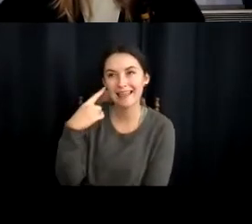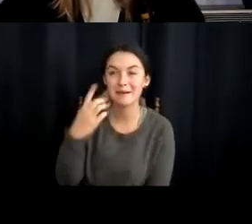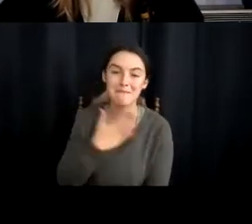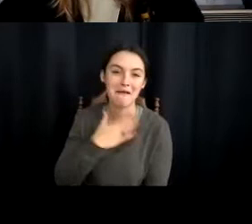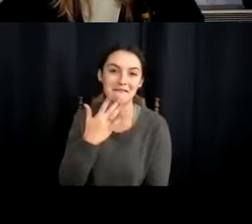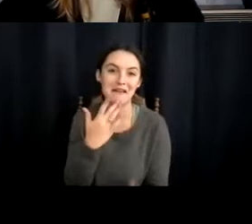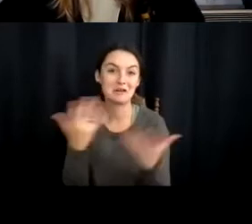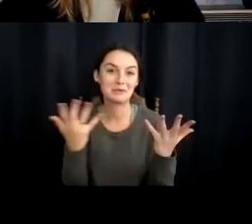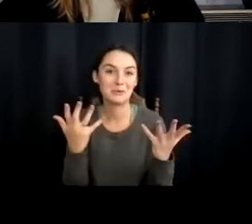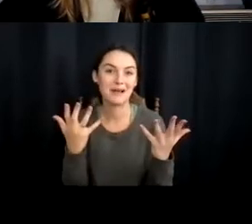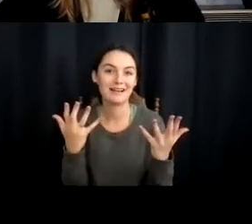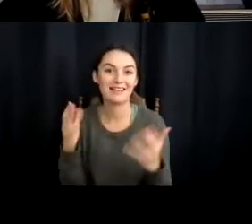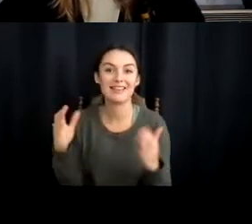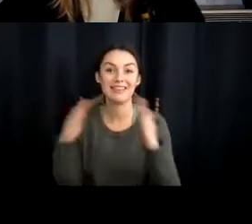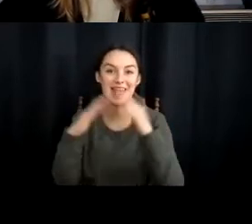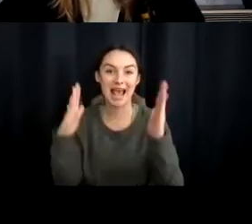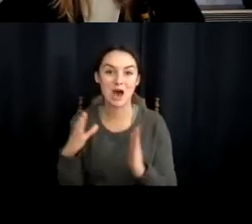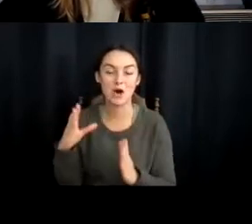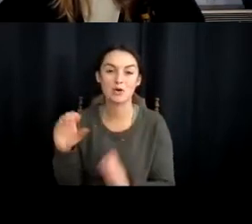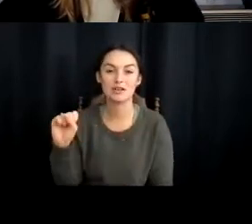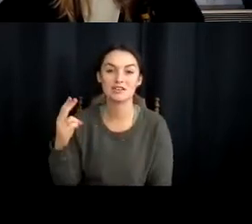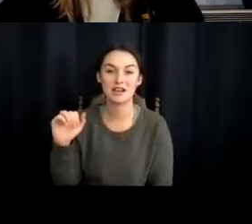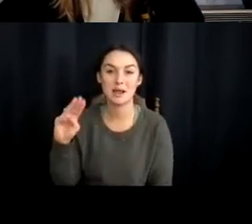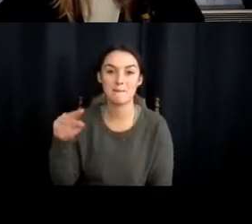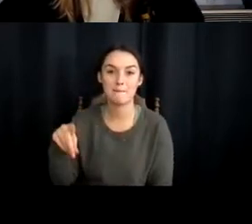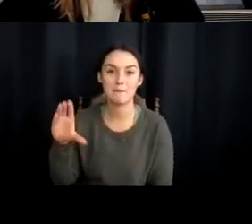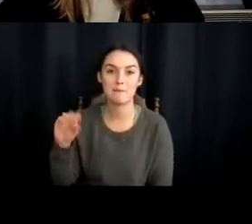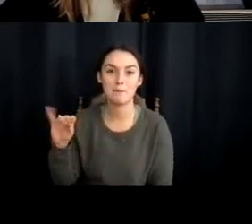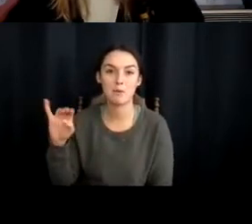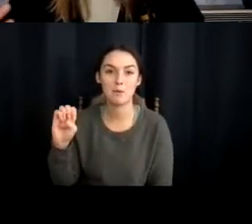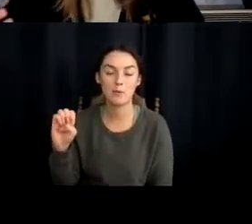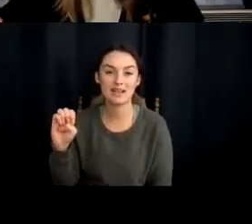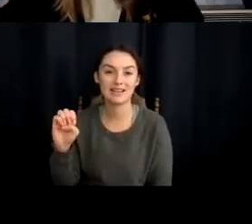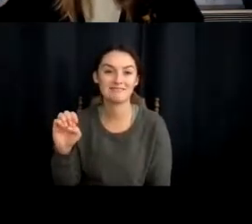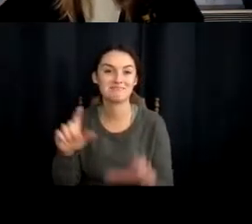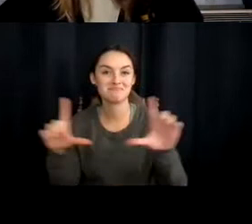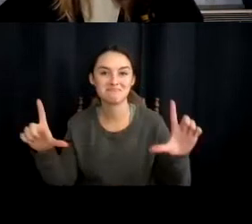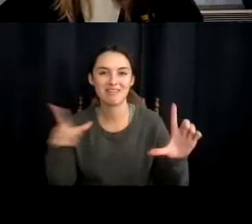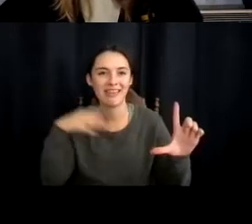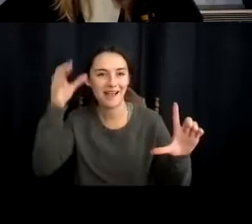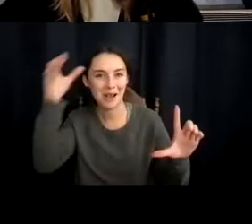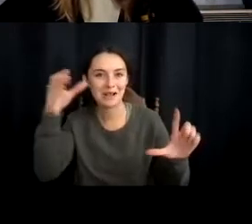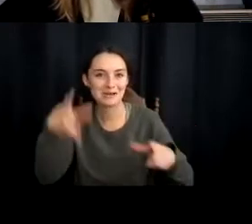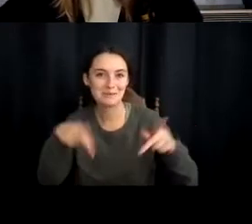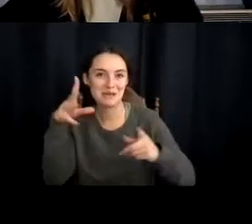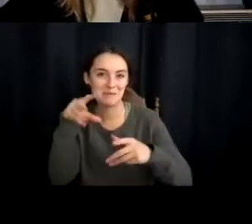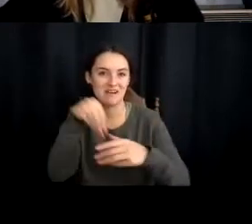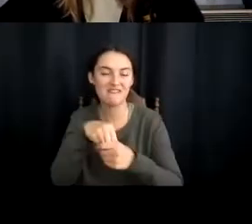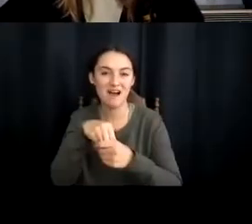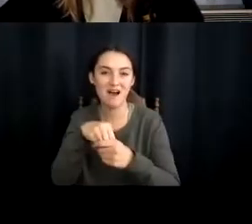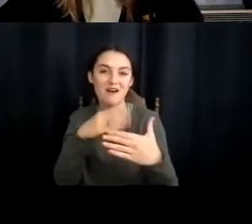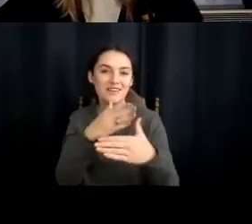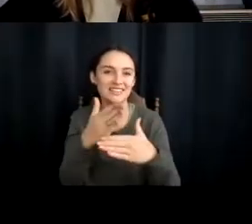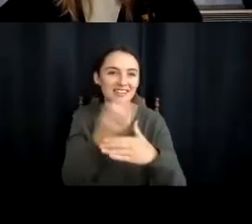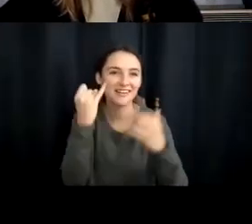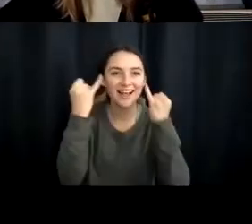really like what that represents to me is, you know, that concept of people participating in democracy and sharing